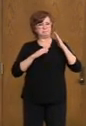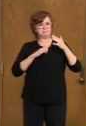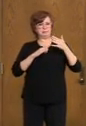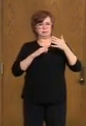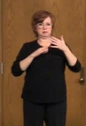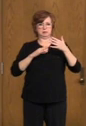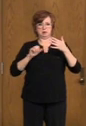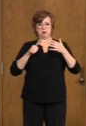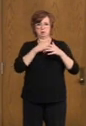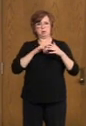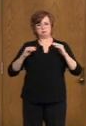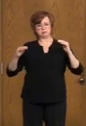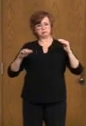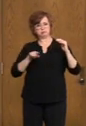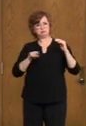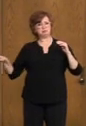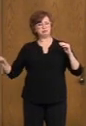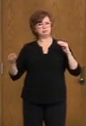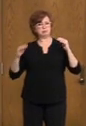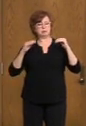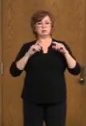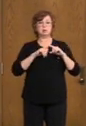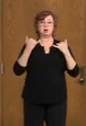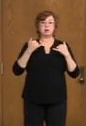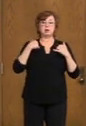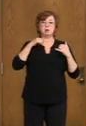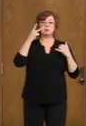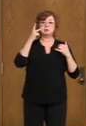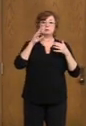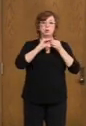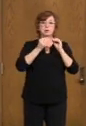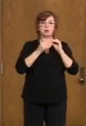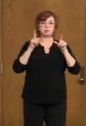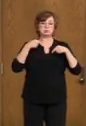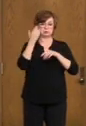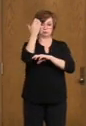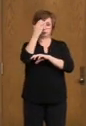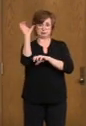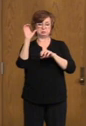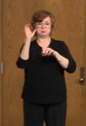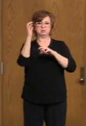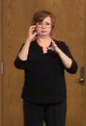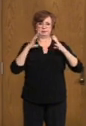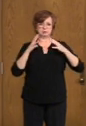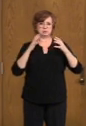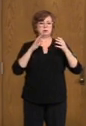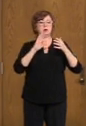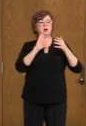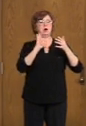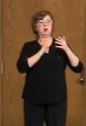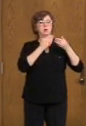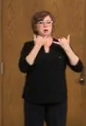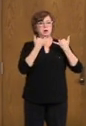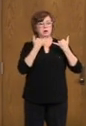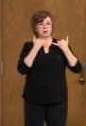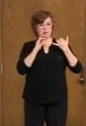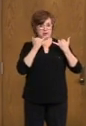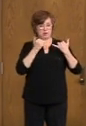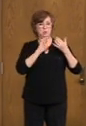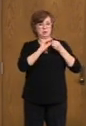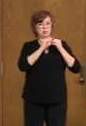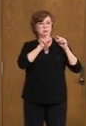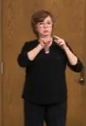caseload and some of those numbers falling off, and you'll see that over the course of the coming days and this week, and it's alluded to in today's press